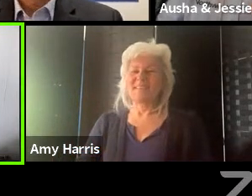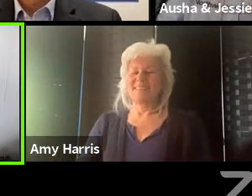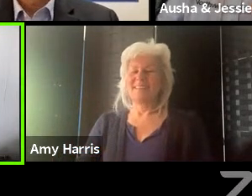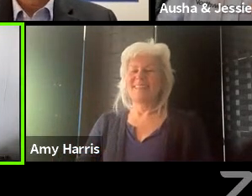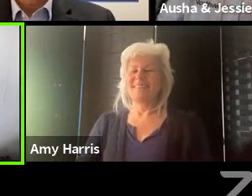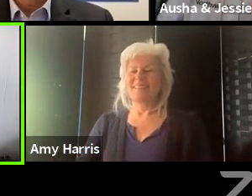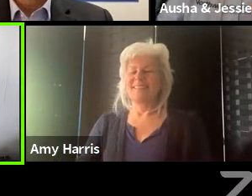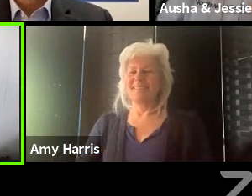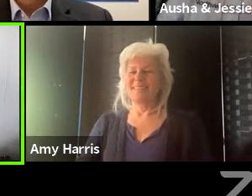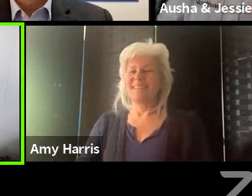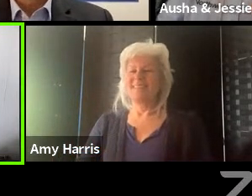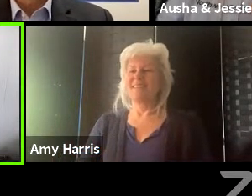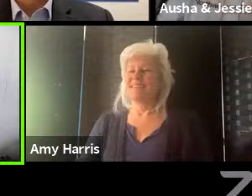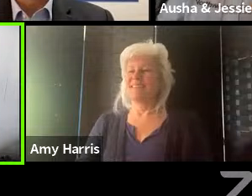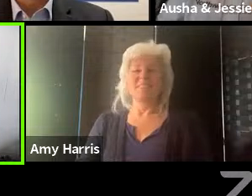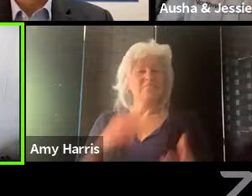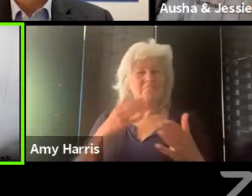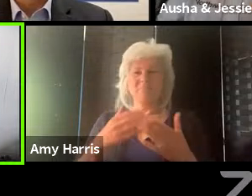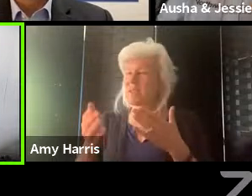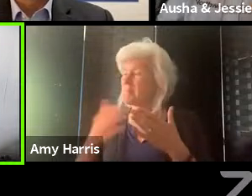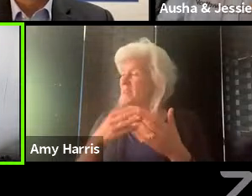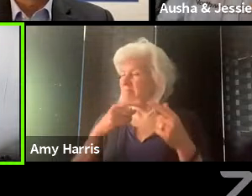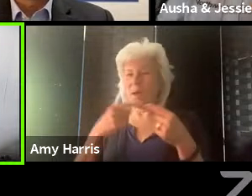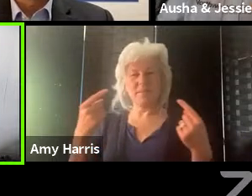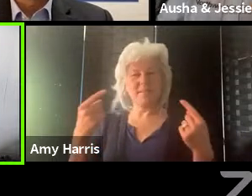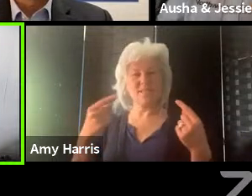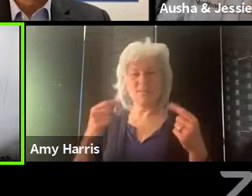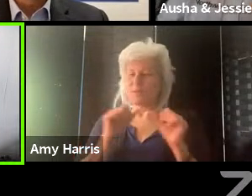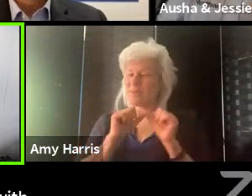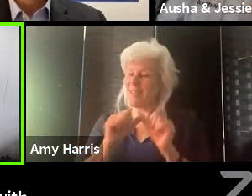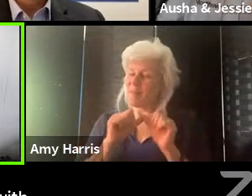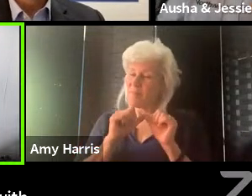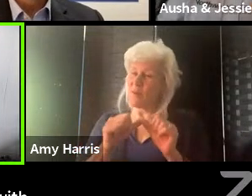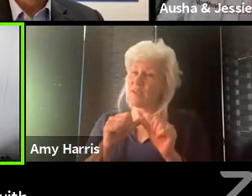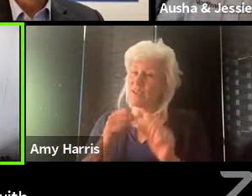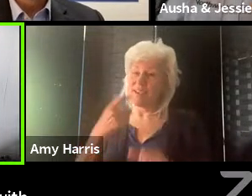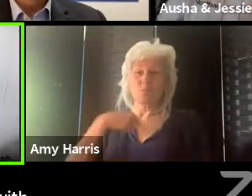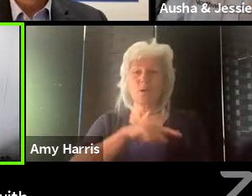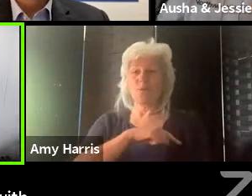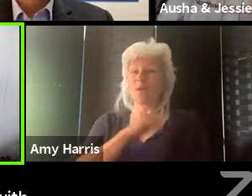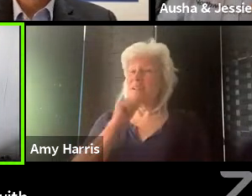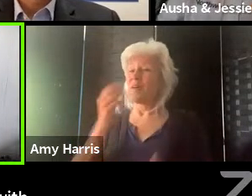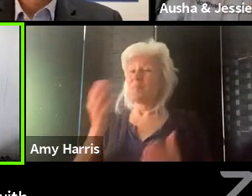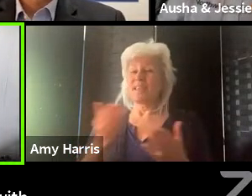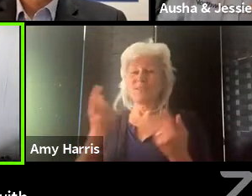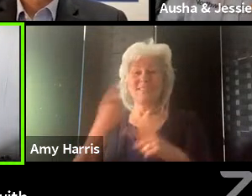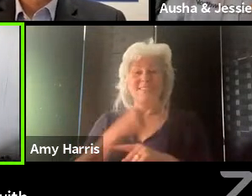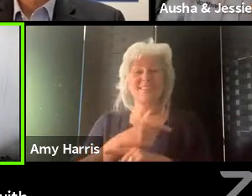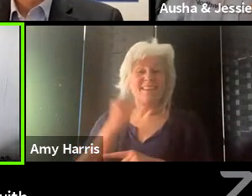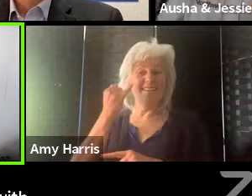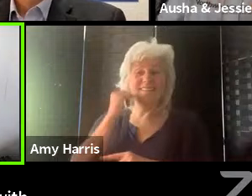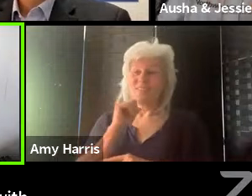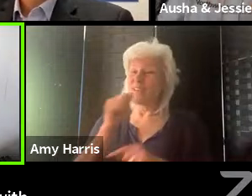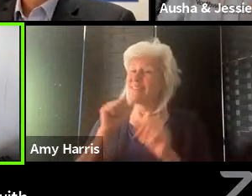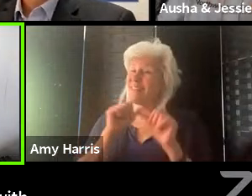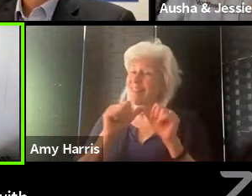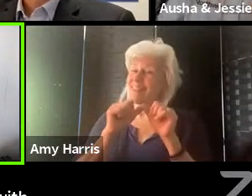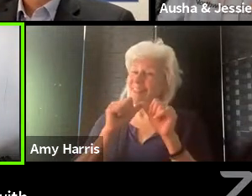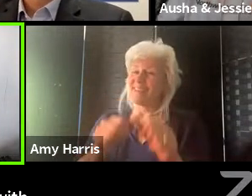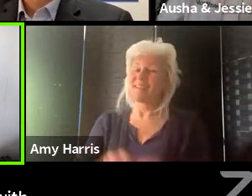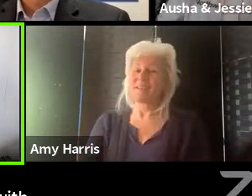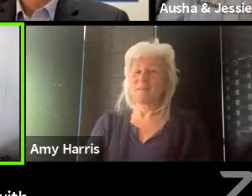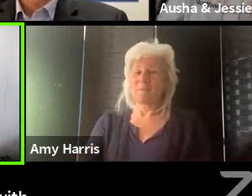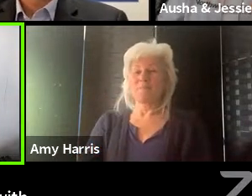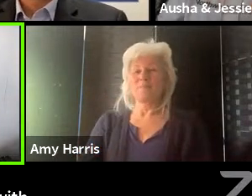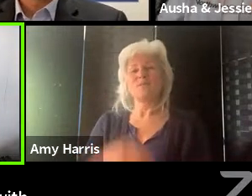path, regardless of the opposition that you faced, because none of us would be here today talking about this if you hadn't.